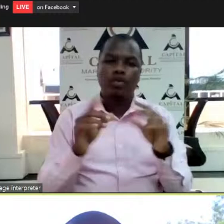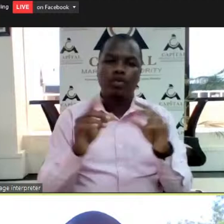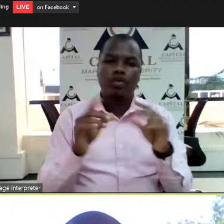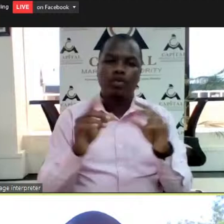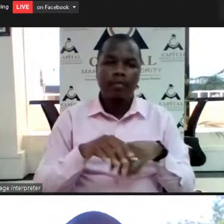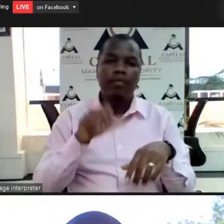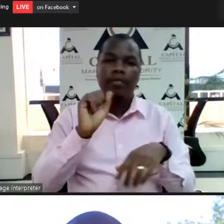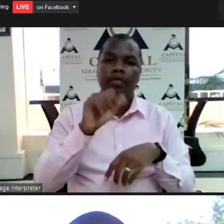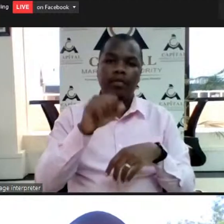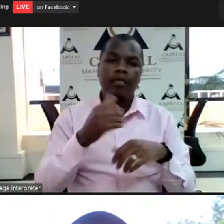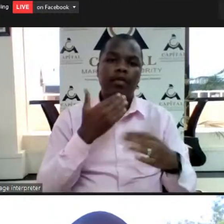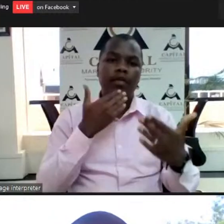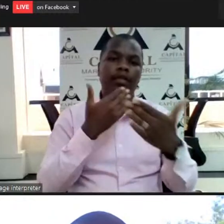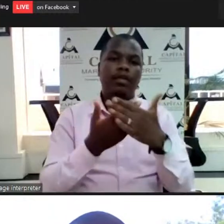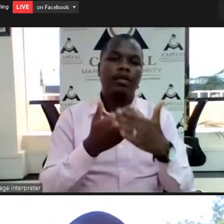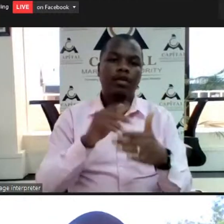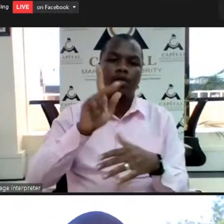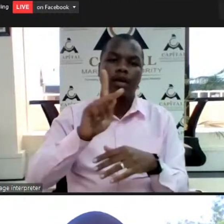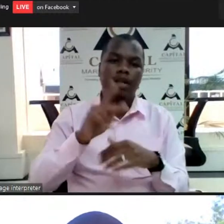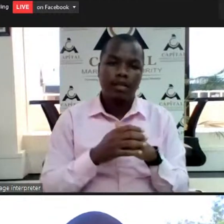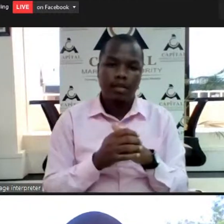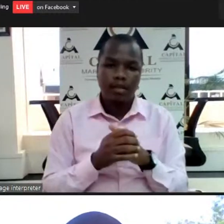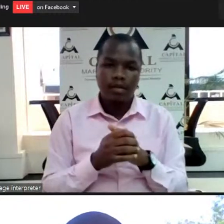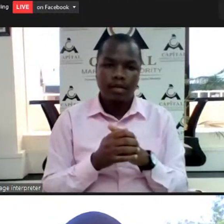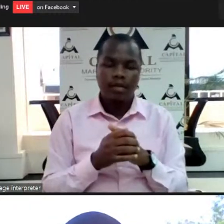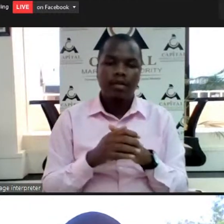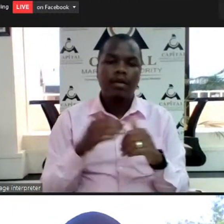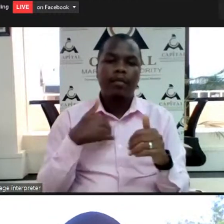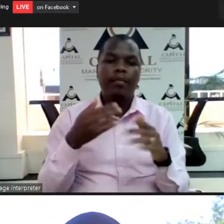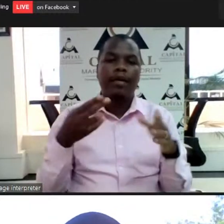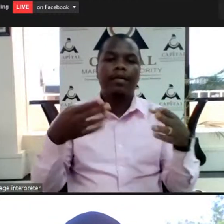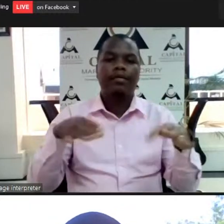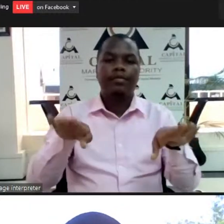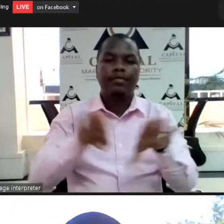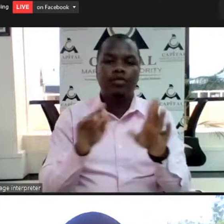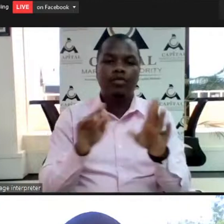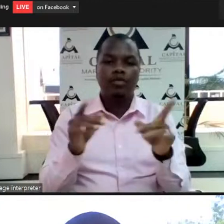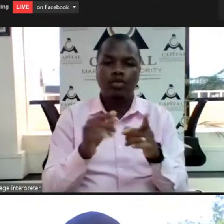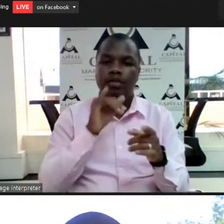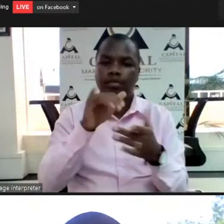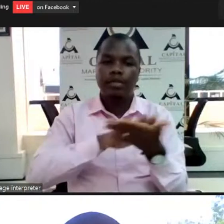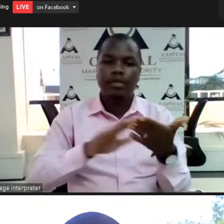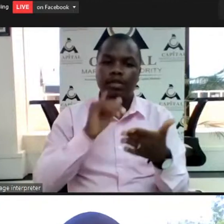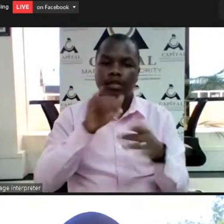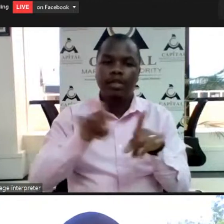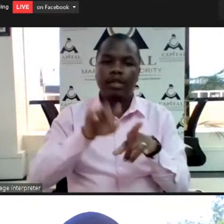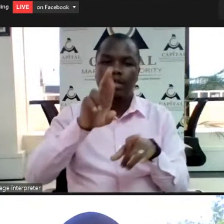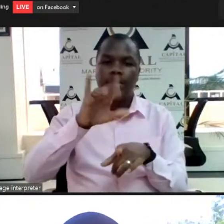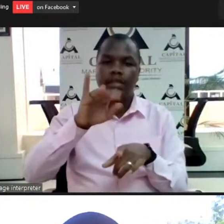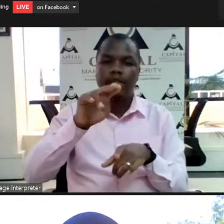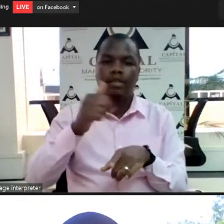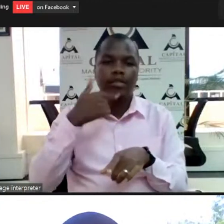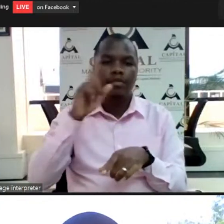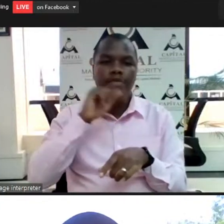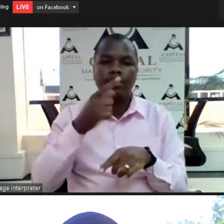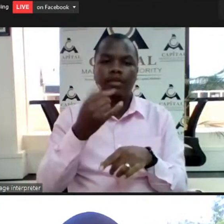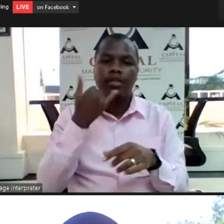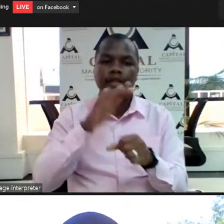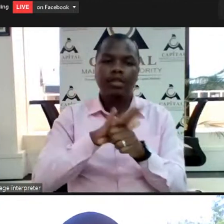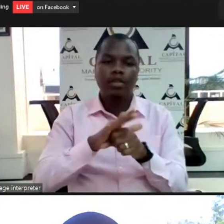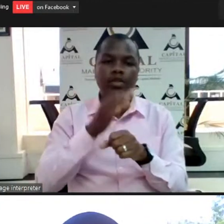Yes, thank you, Kanye. My parting shot basically is, as Rina has said, there's a lot